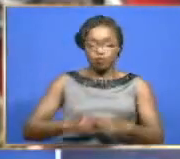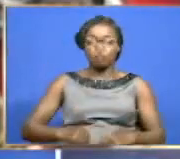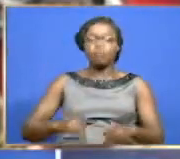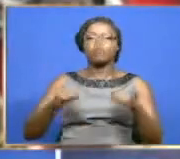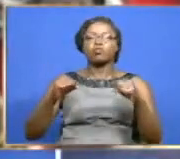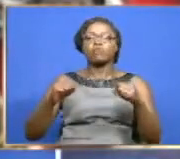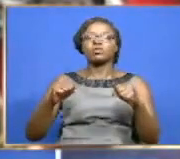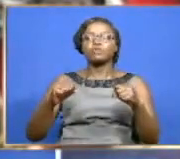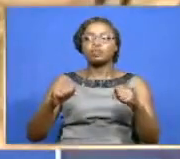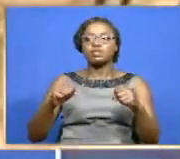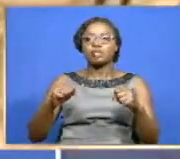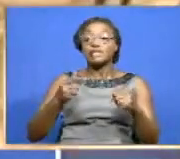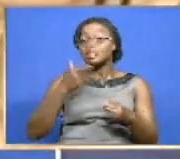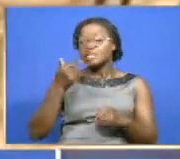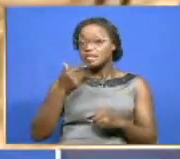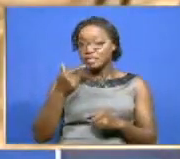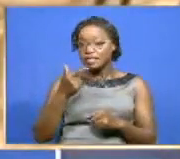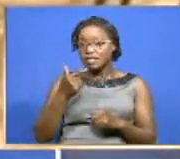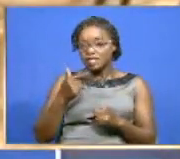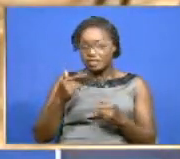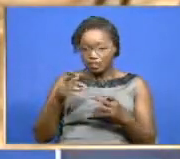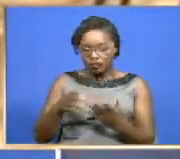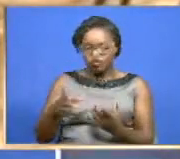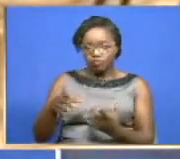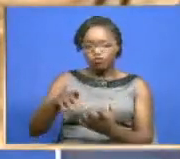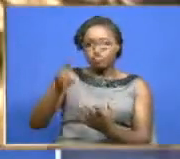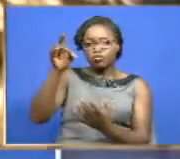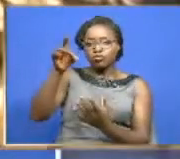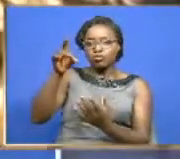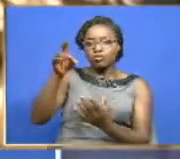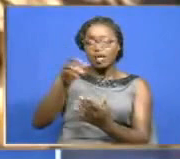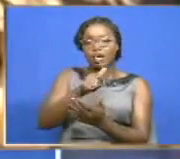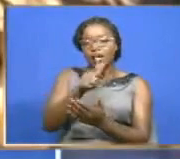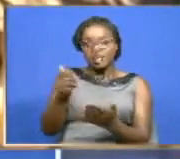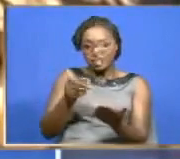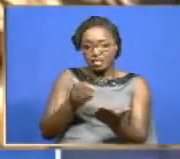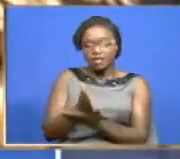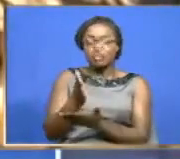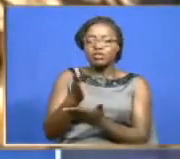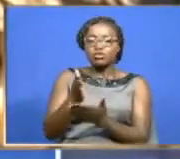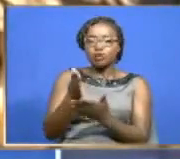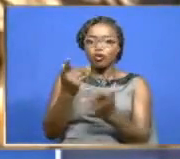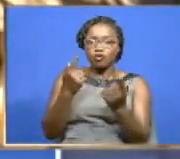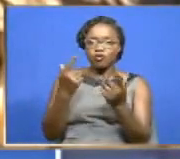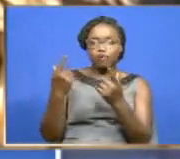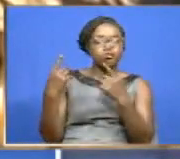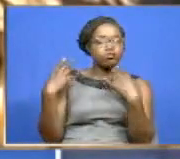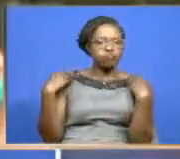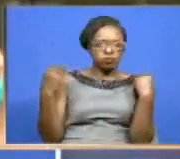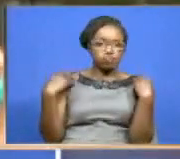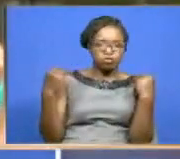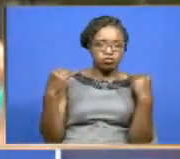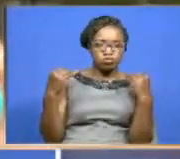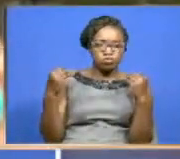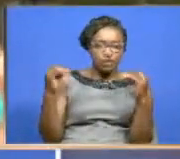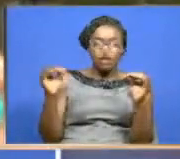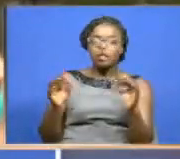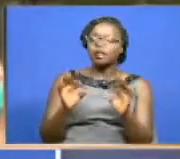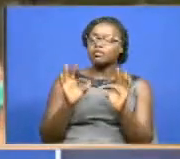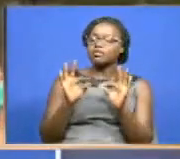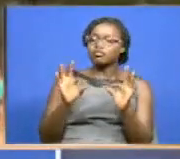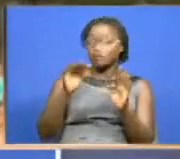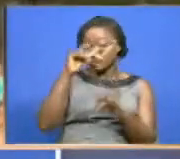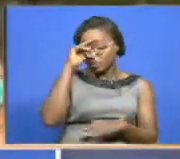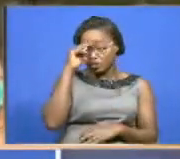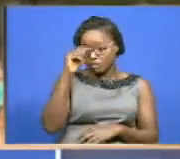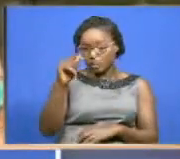Bernadette Loloju saying they had resolved to advocate for alternative rites of passage that were more dignifying and safe. Na